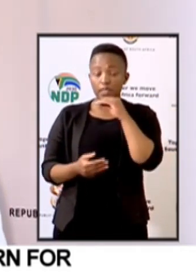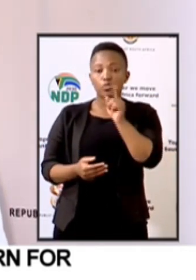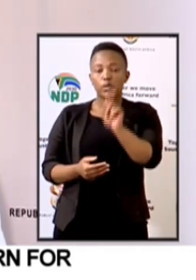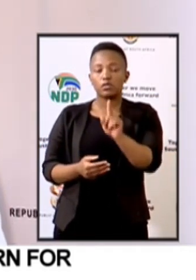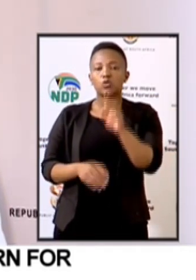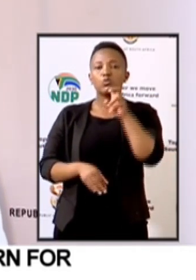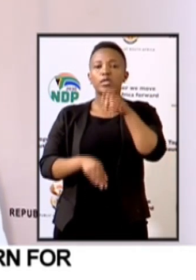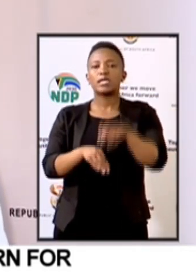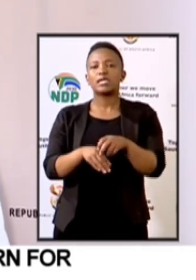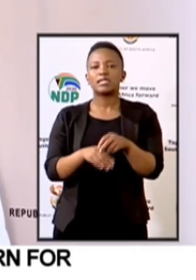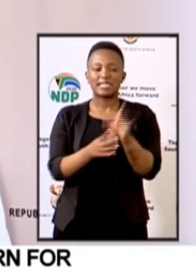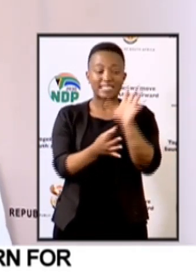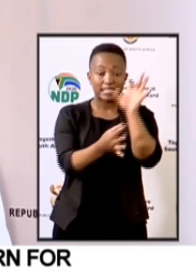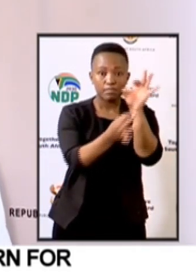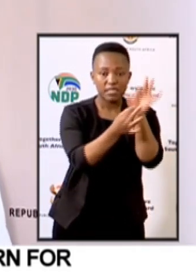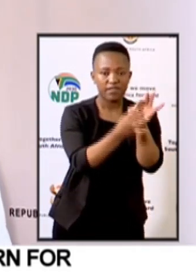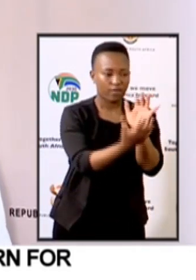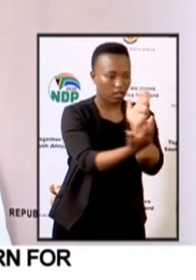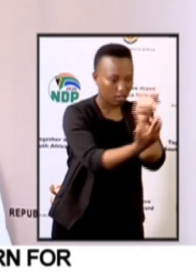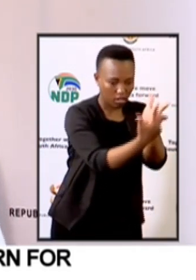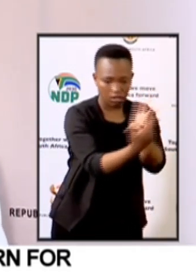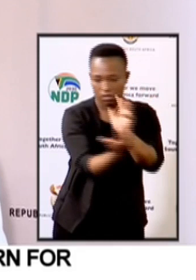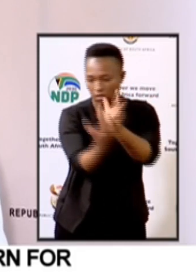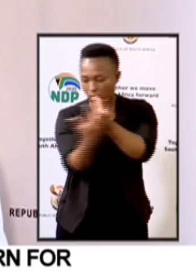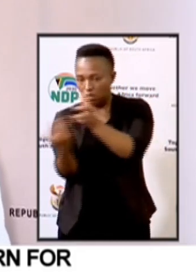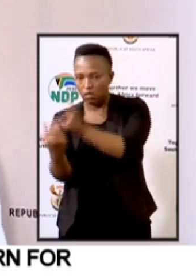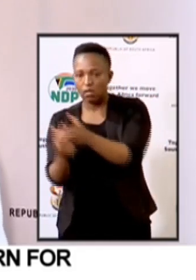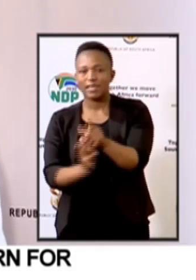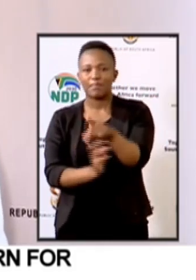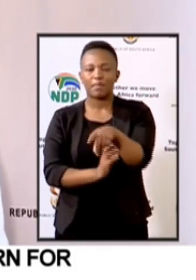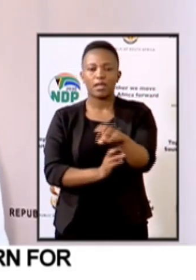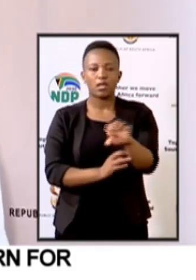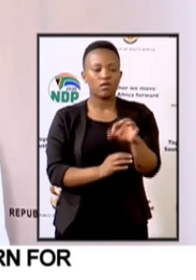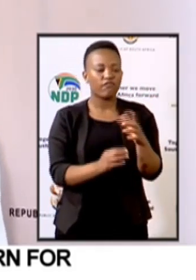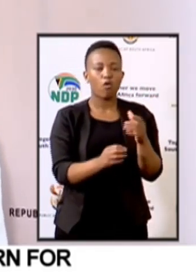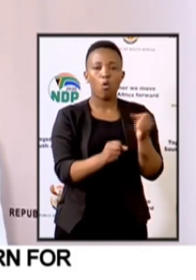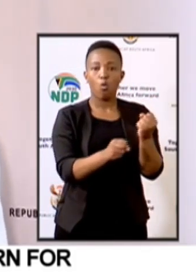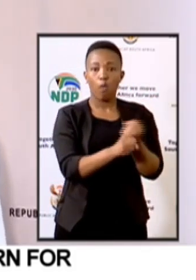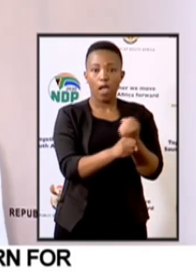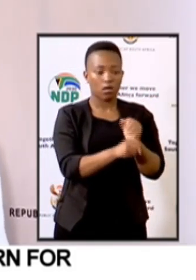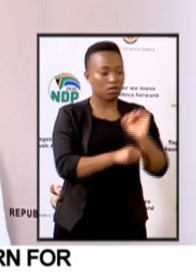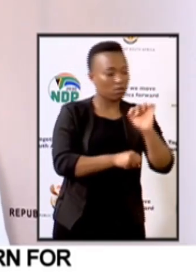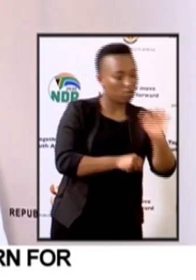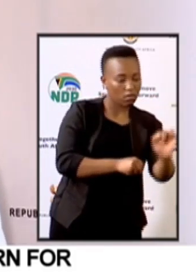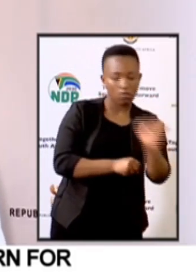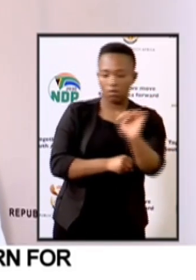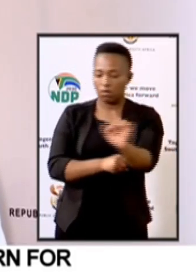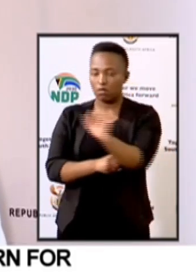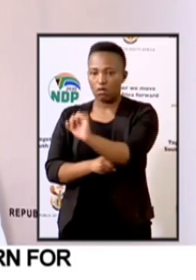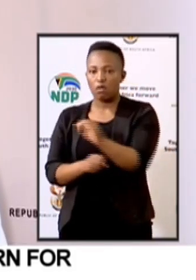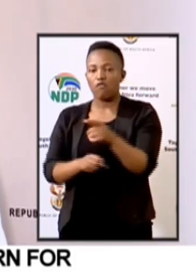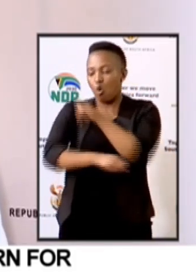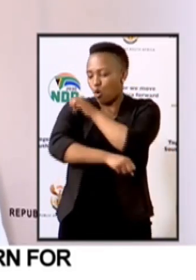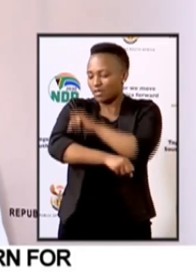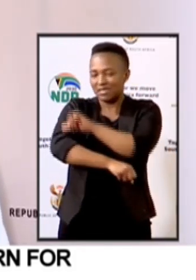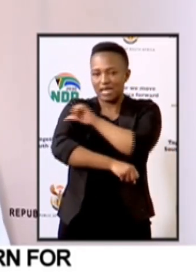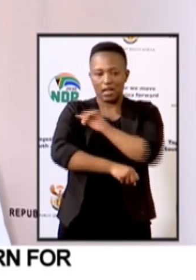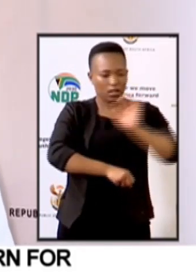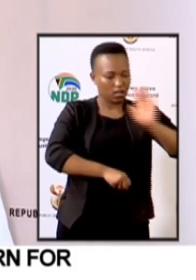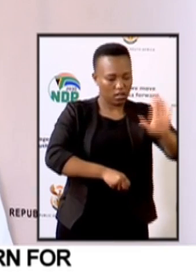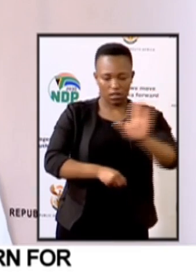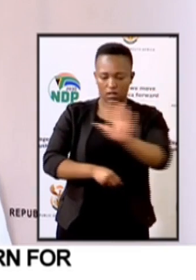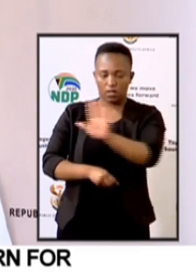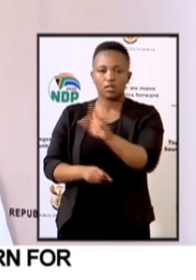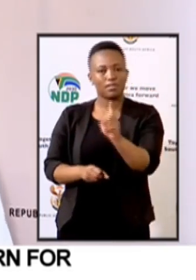particular PPEs that cover work in a particular section of a hospital.